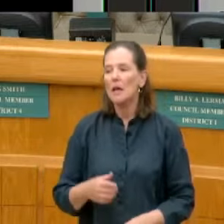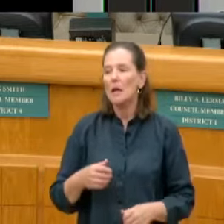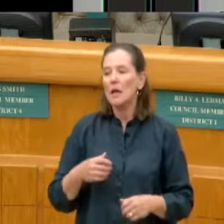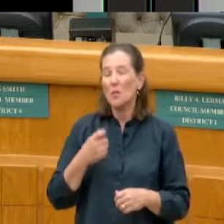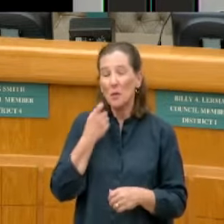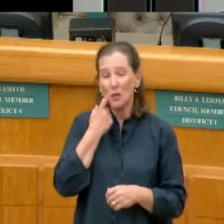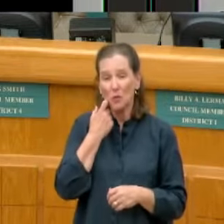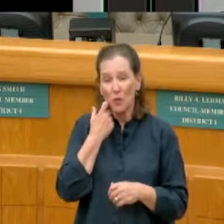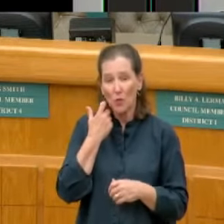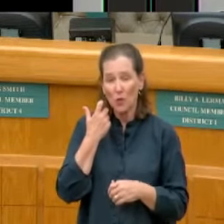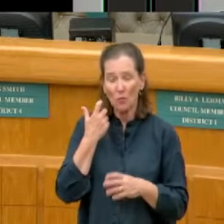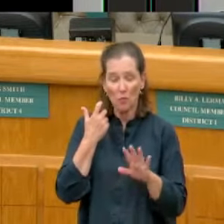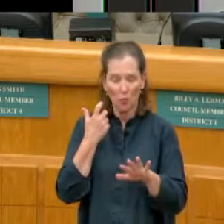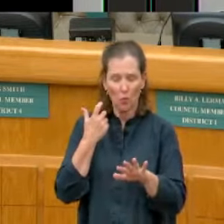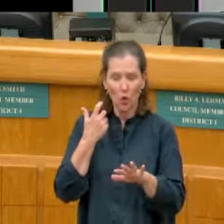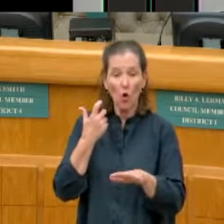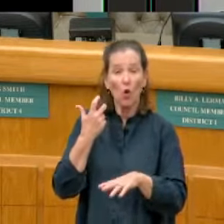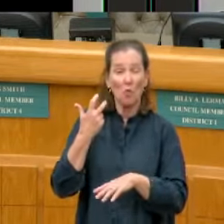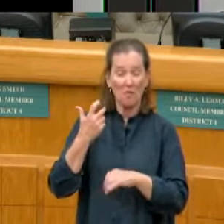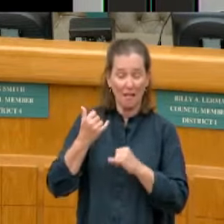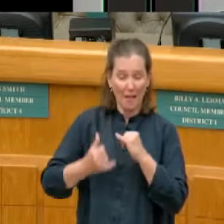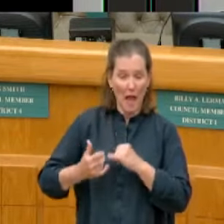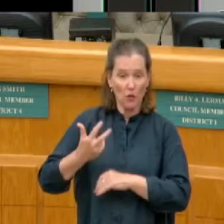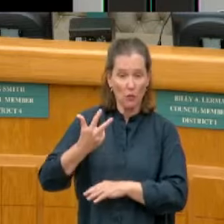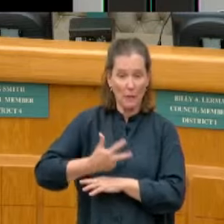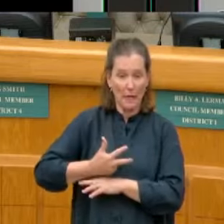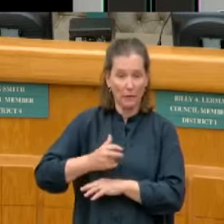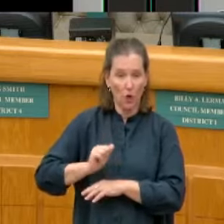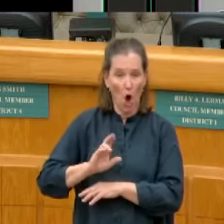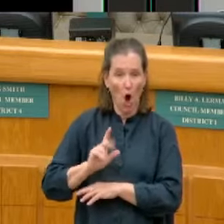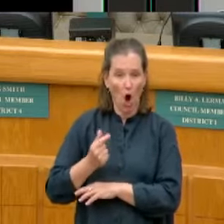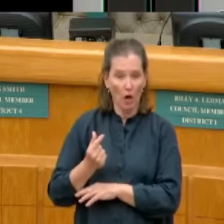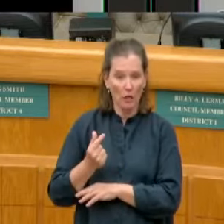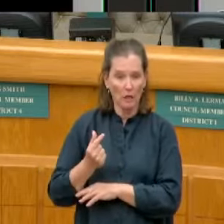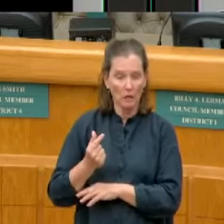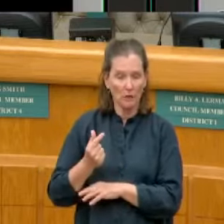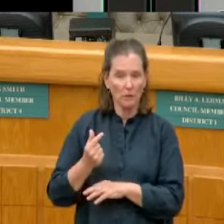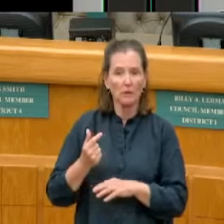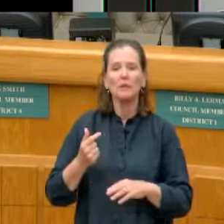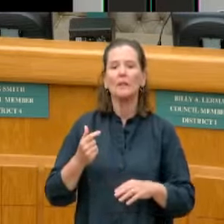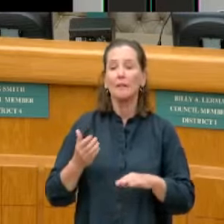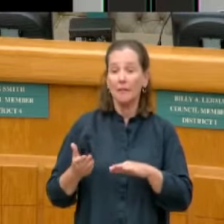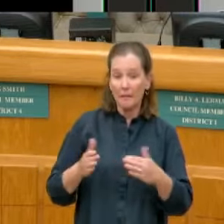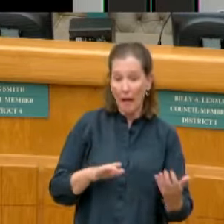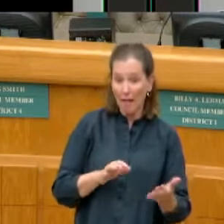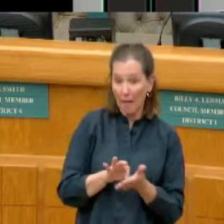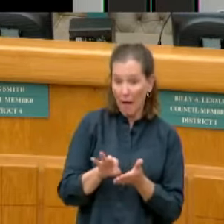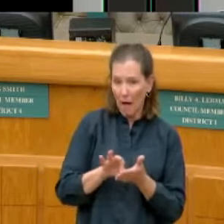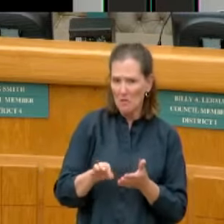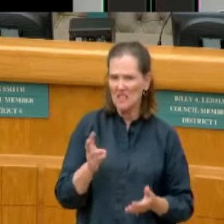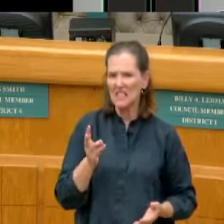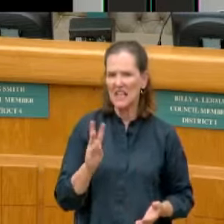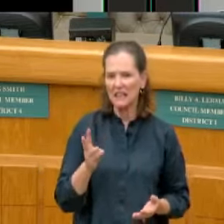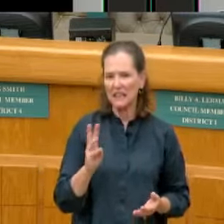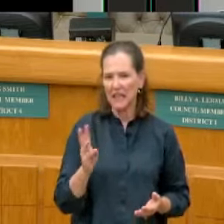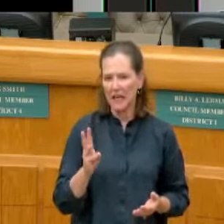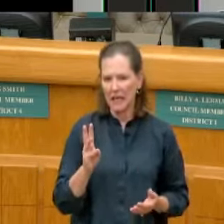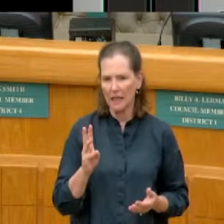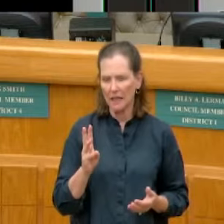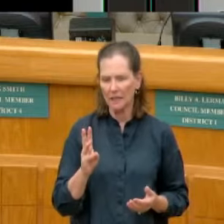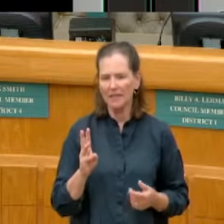in August, the 29th through the 31st, there were 16 deaths due to COVID, 13